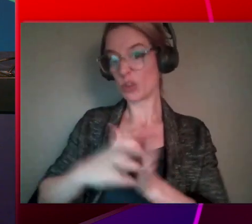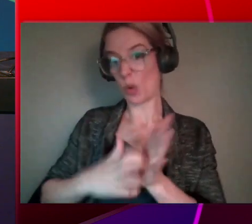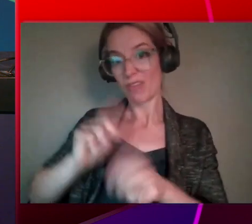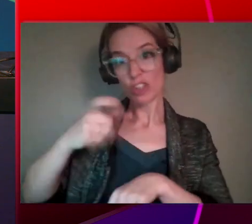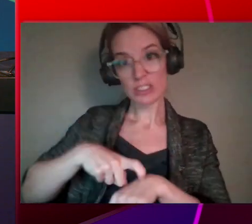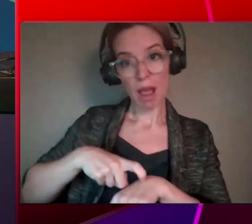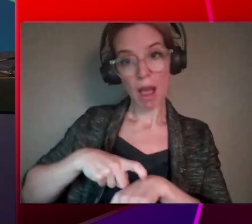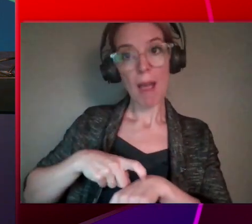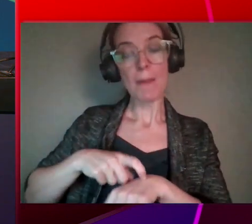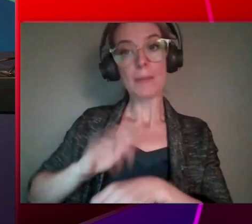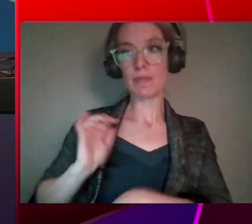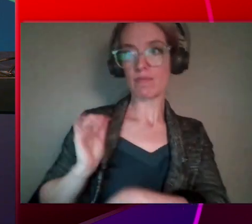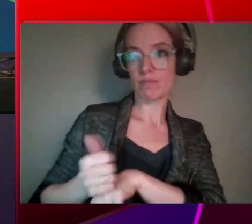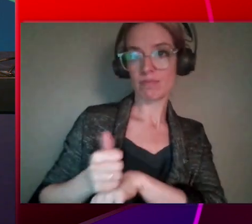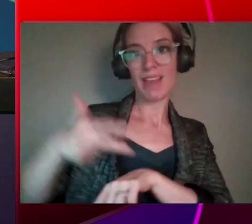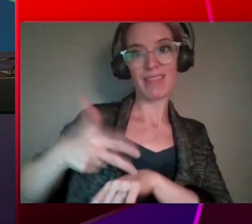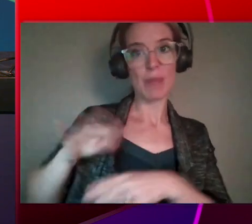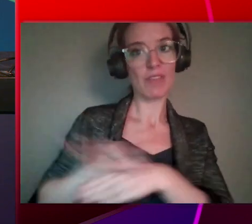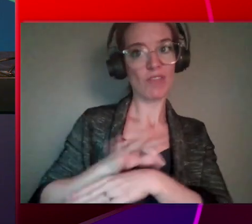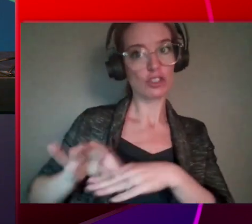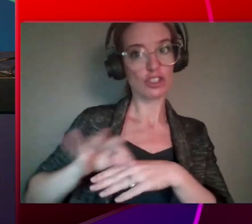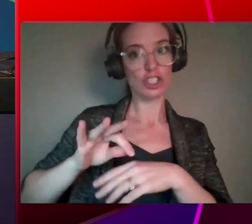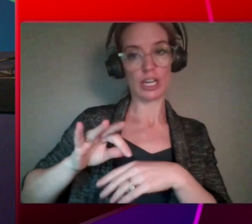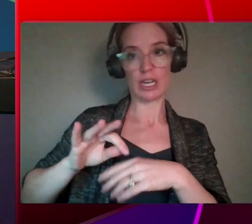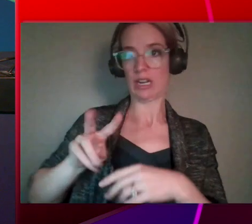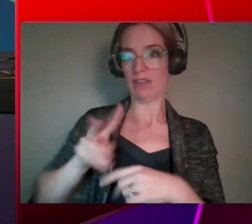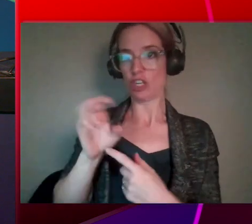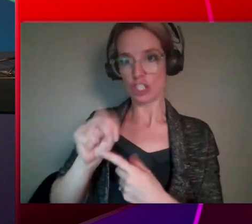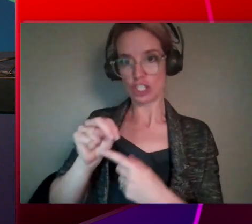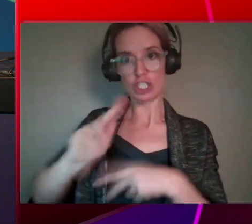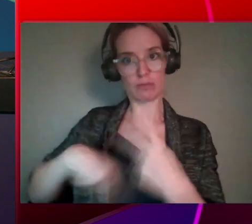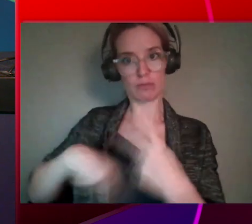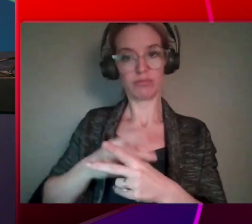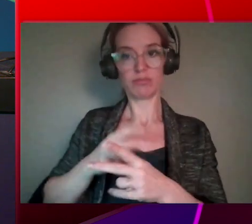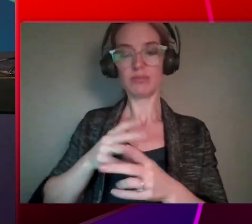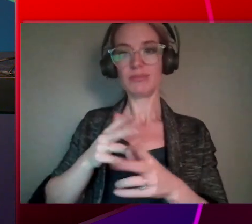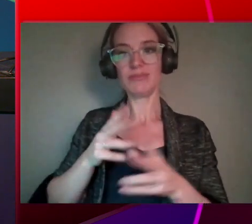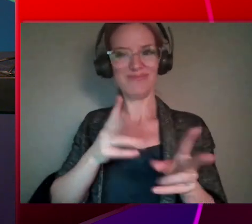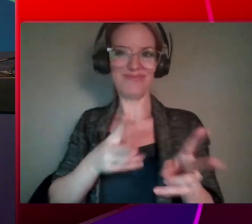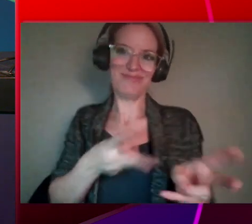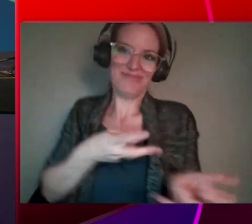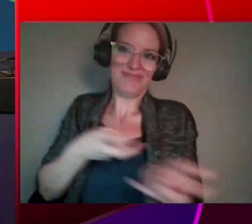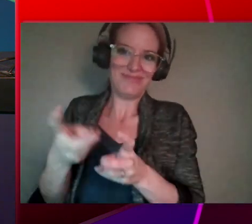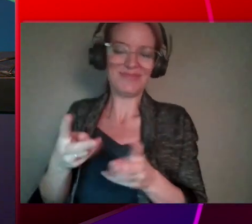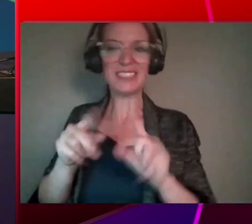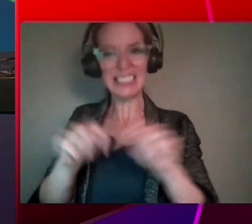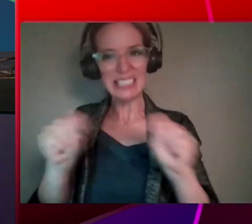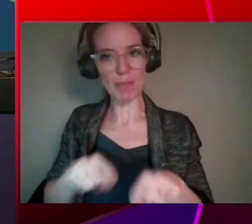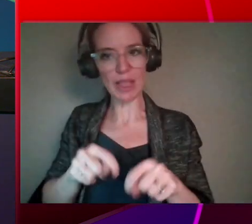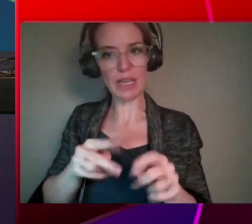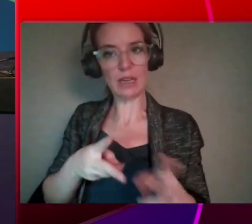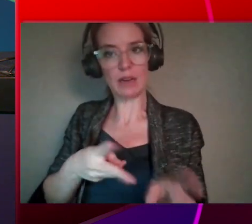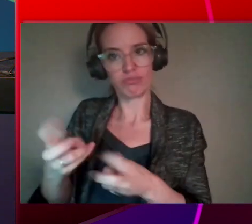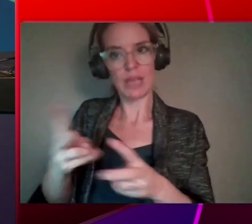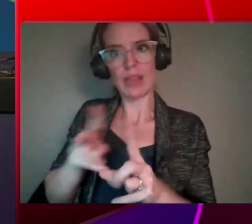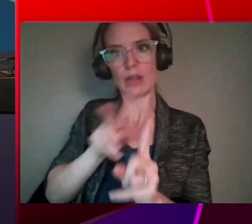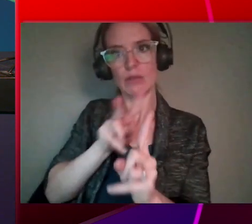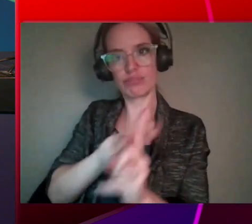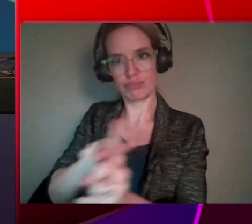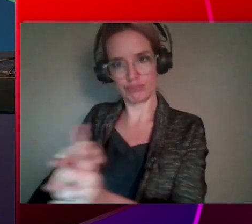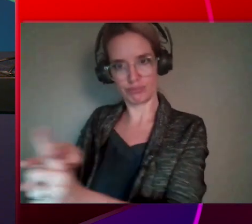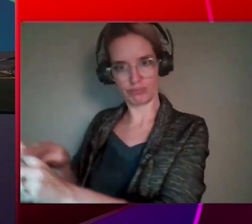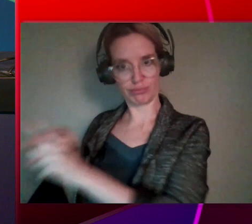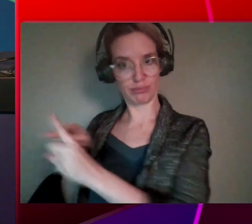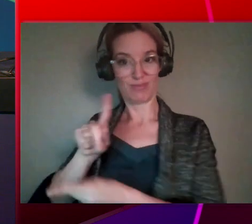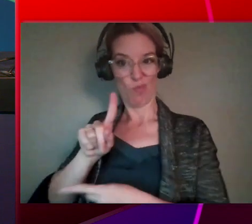function version, and then it's going to be able to take that preloaded sort of template and scale that out across 1,000 different function instances based on